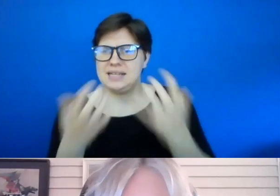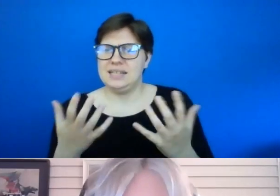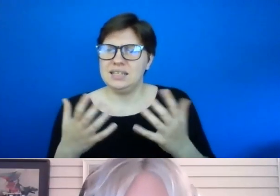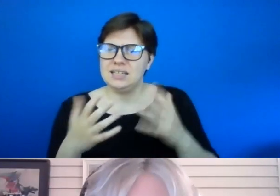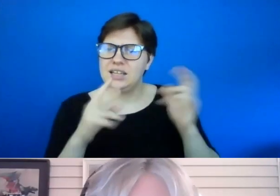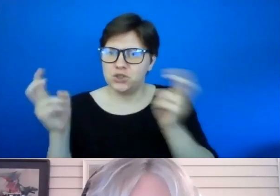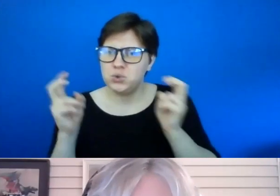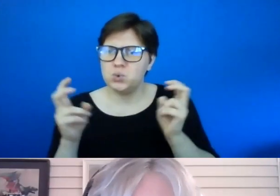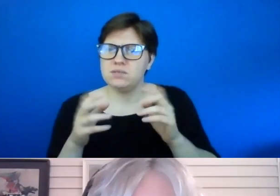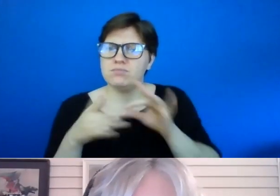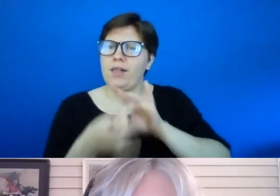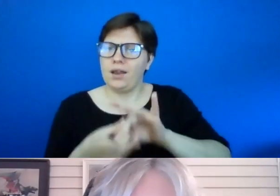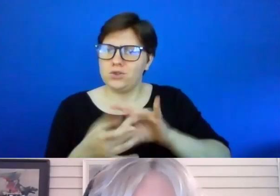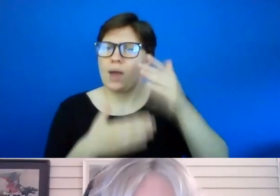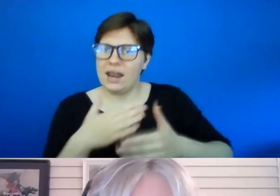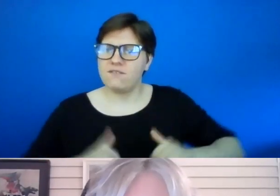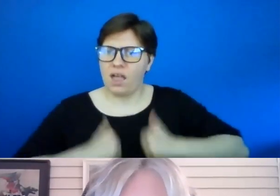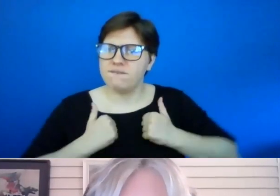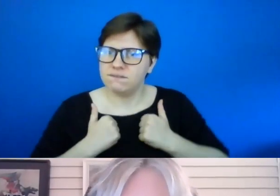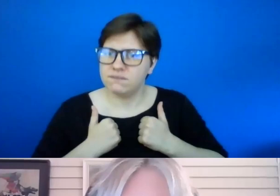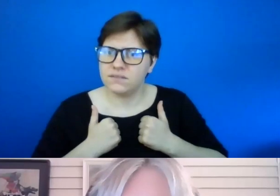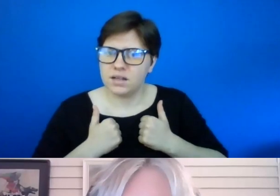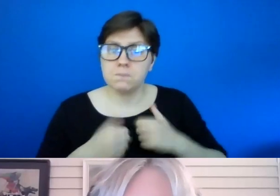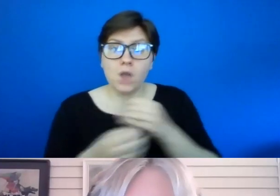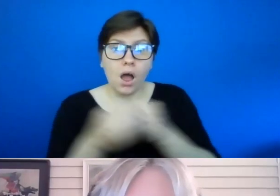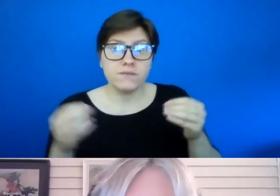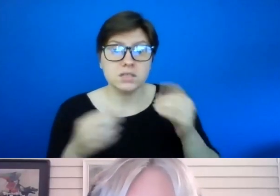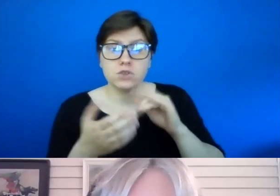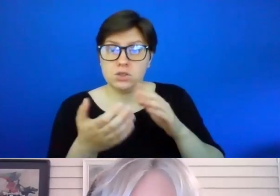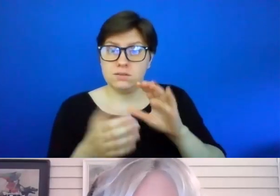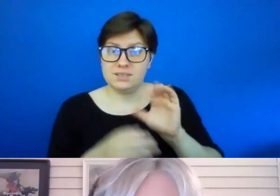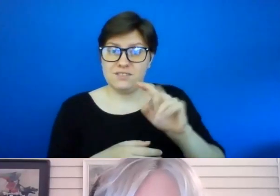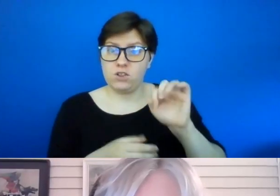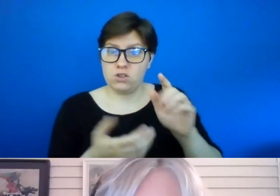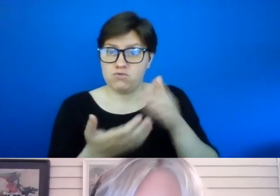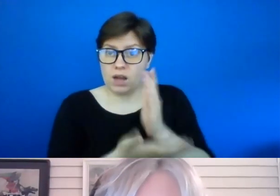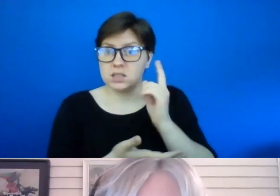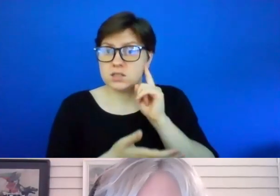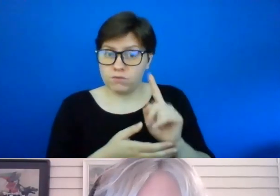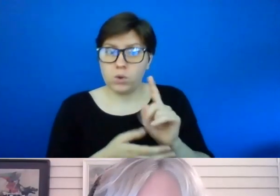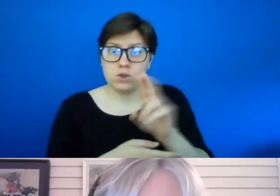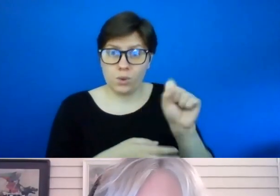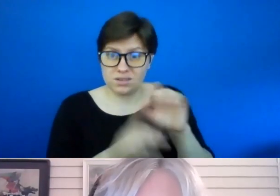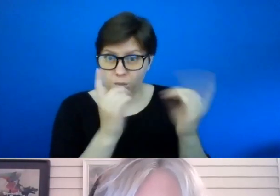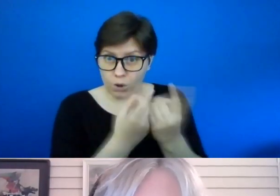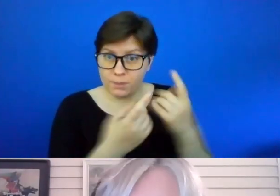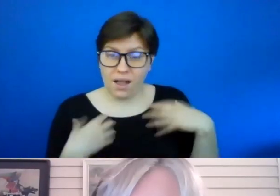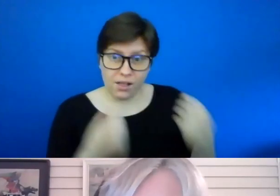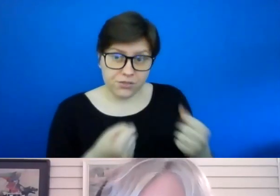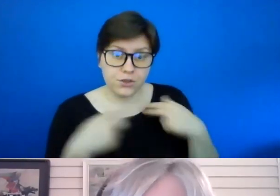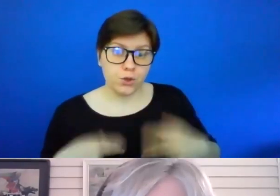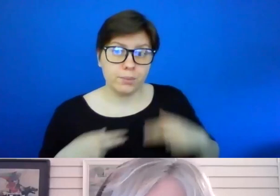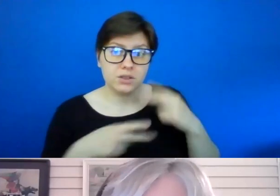treatment issues. The Office for Civil Rights of the U.S. Department of Health and Human Services has forced a number of states to revise their